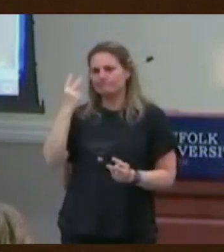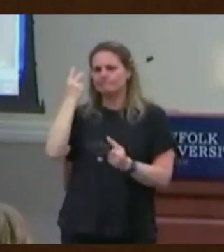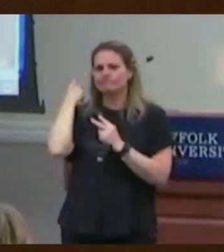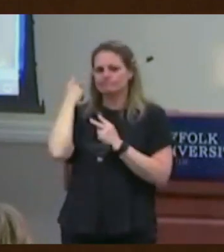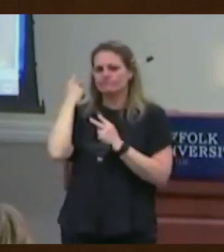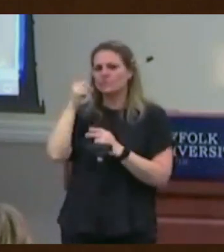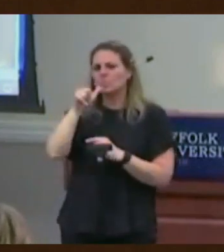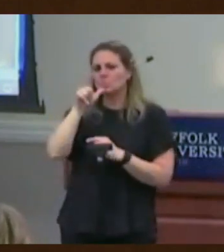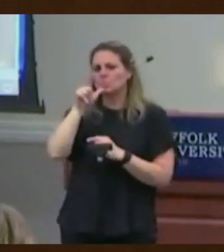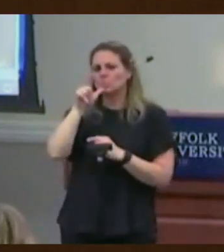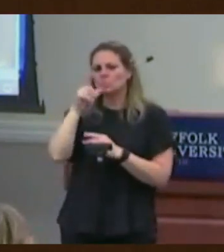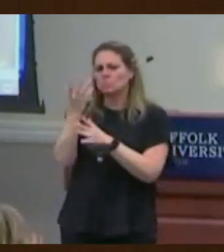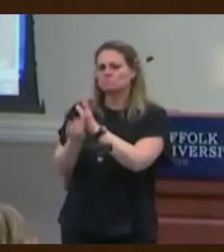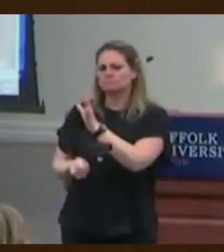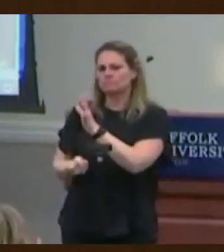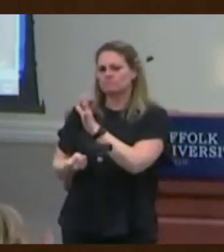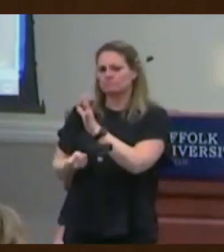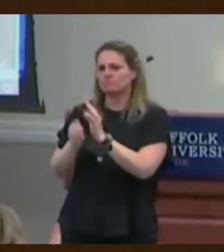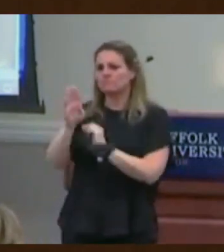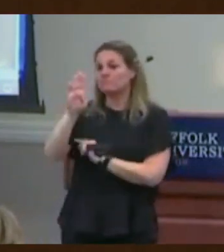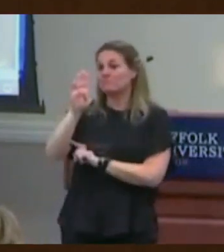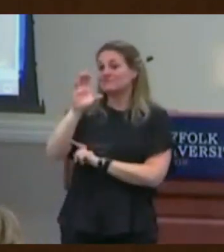for social justice.